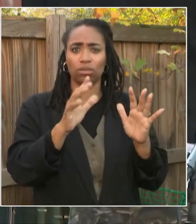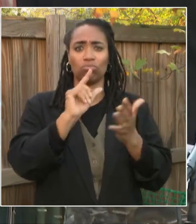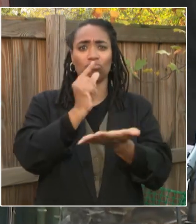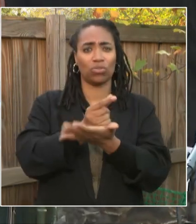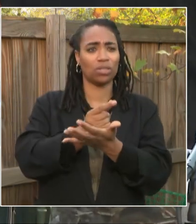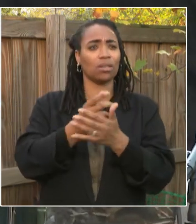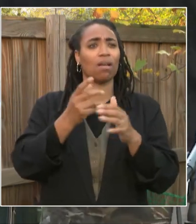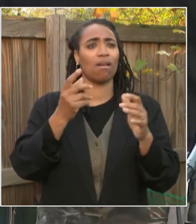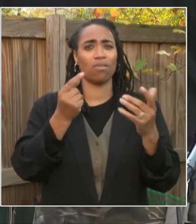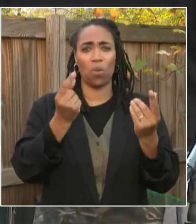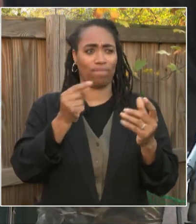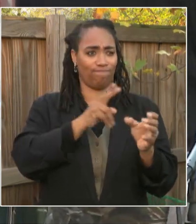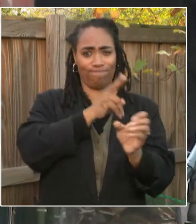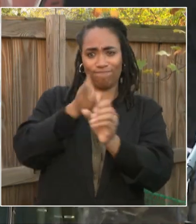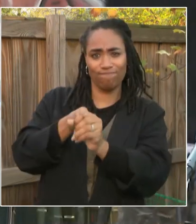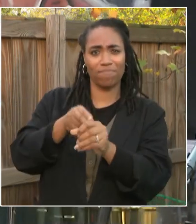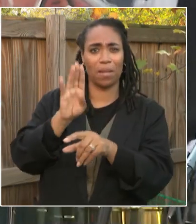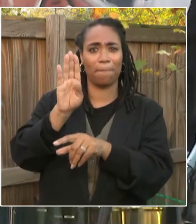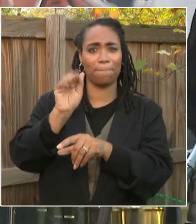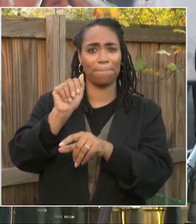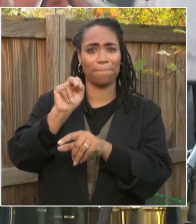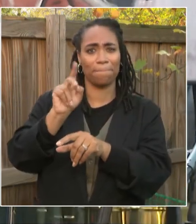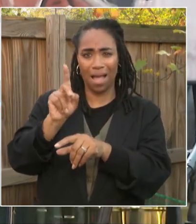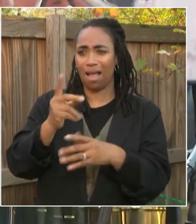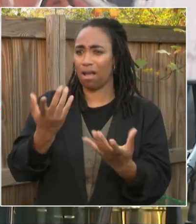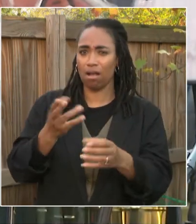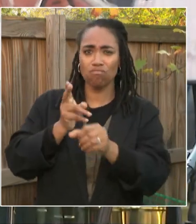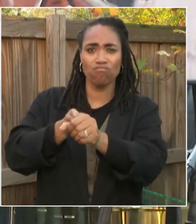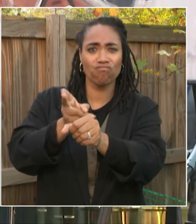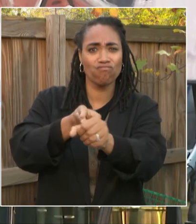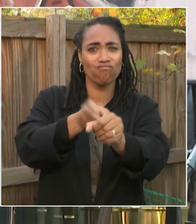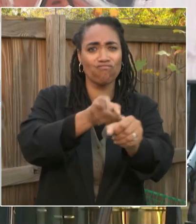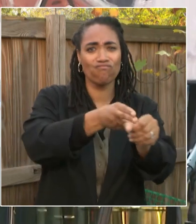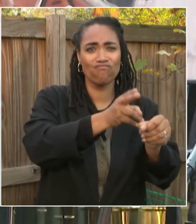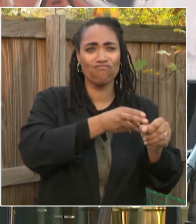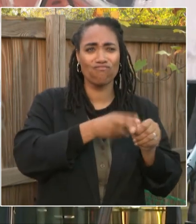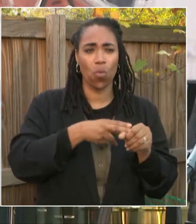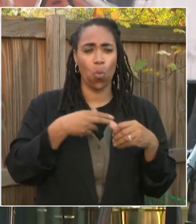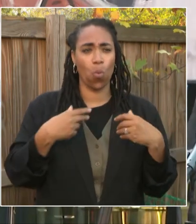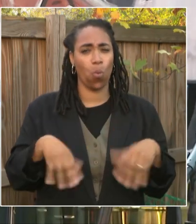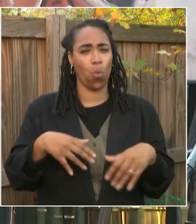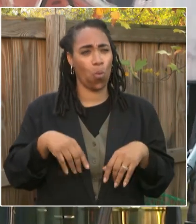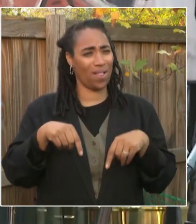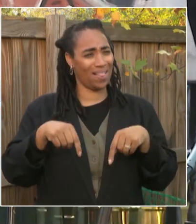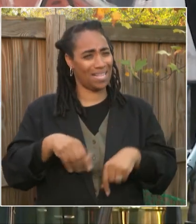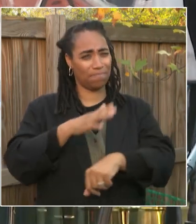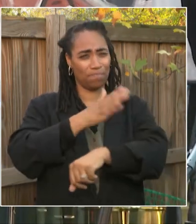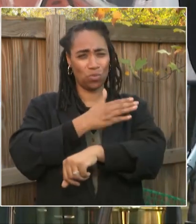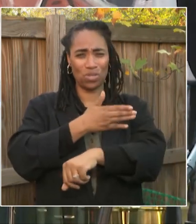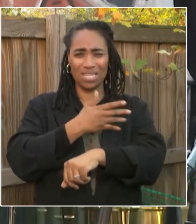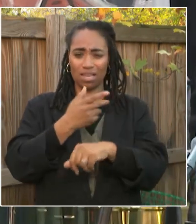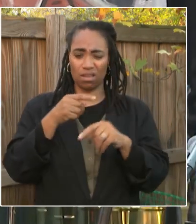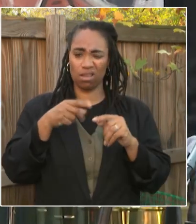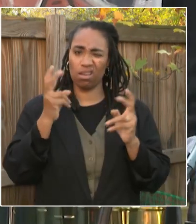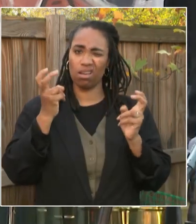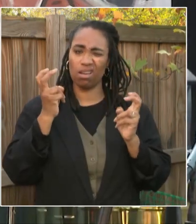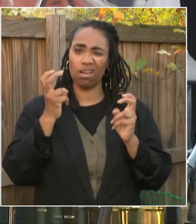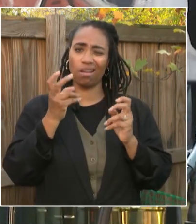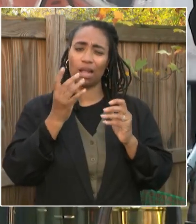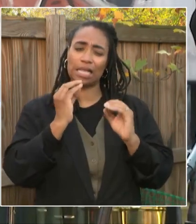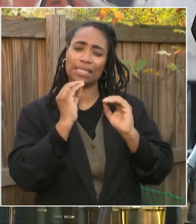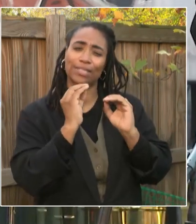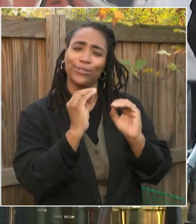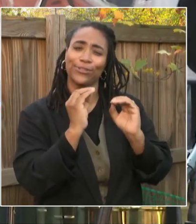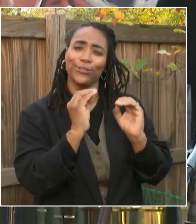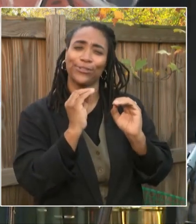movement started, because we taught our students about the music in school. And we got to continue doing that. And